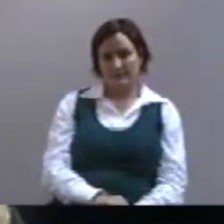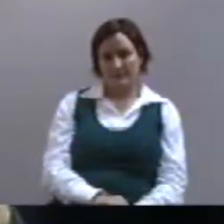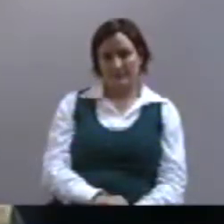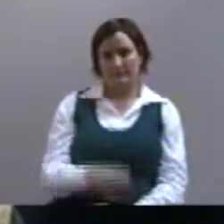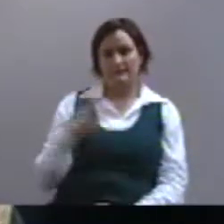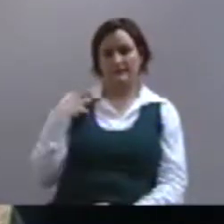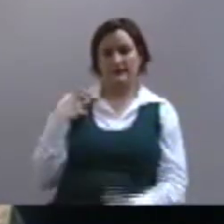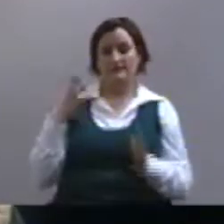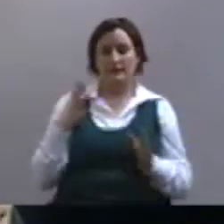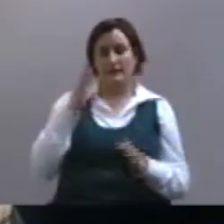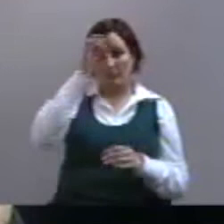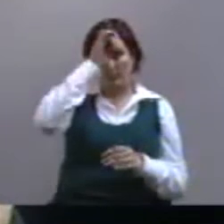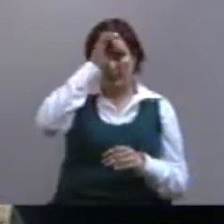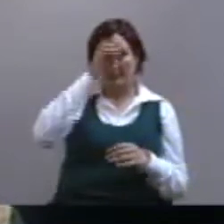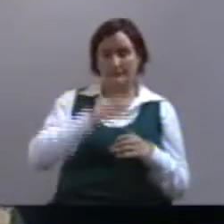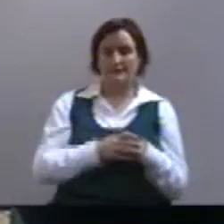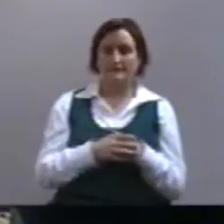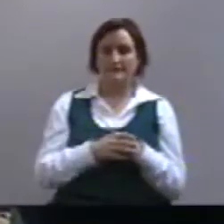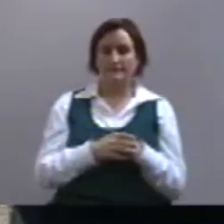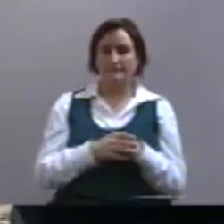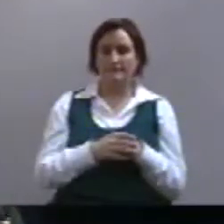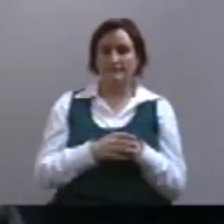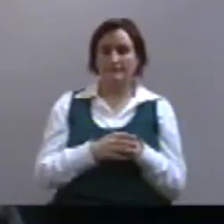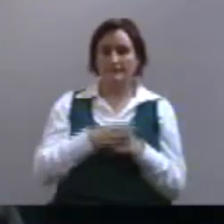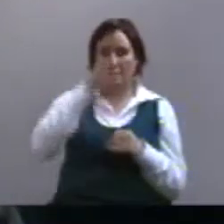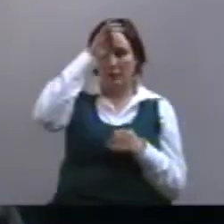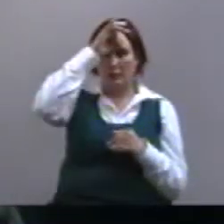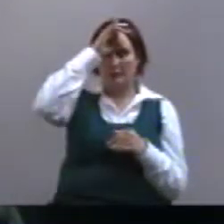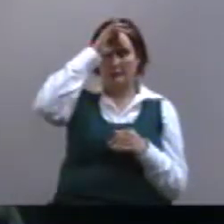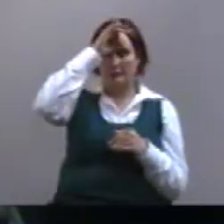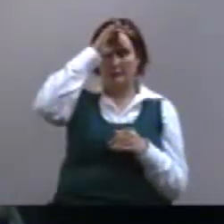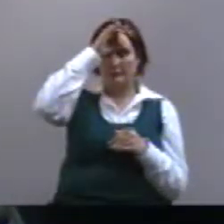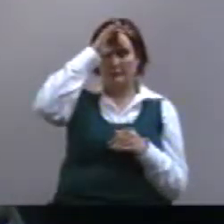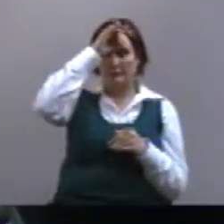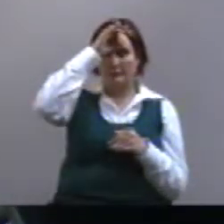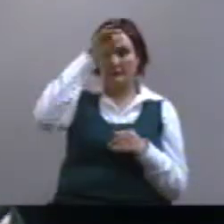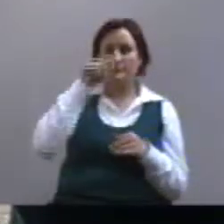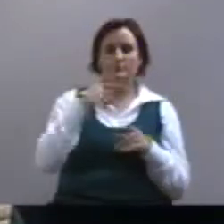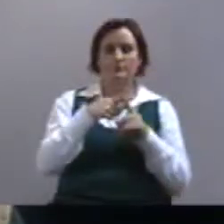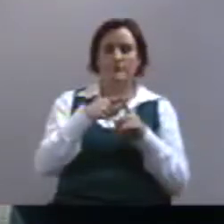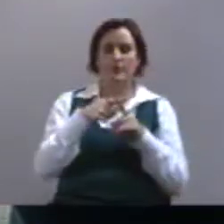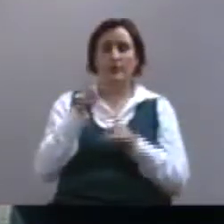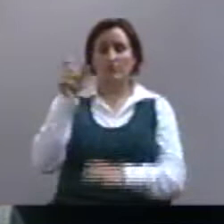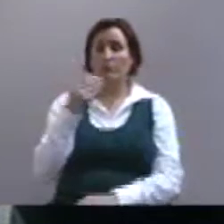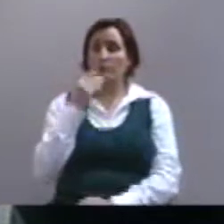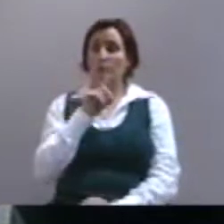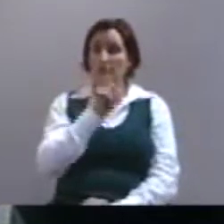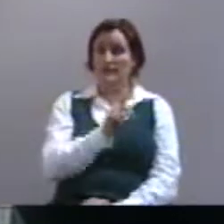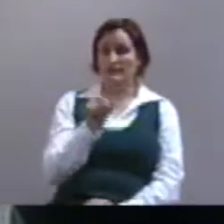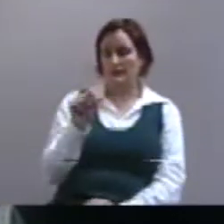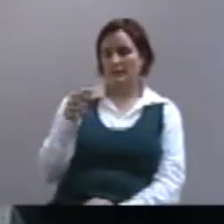Minister of Police. And the question is from the Honourable Thring. The